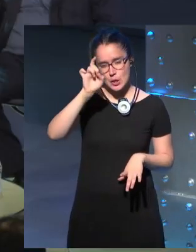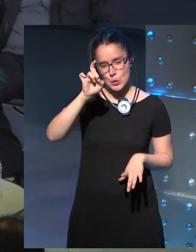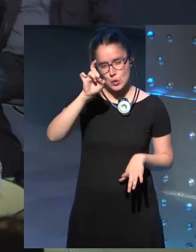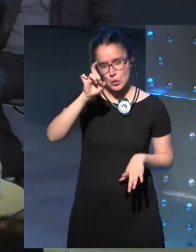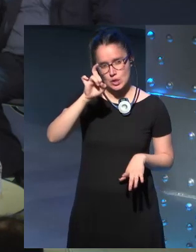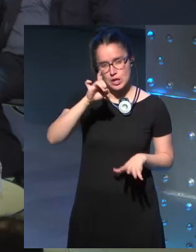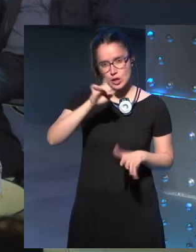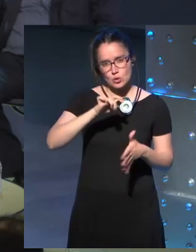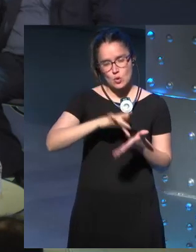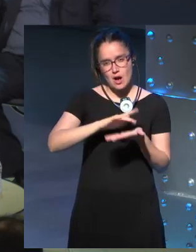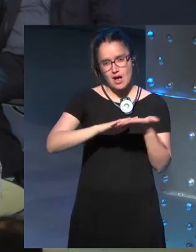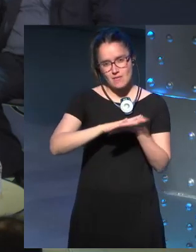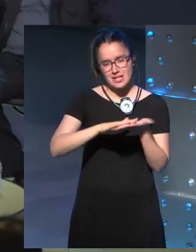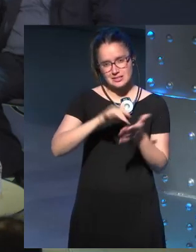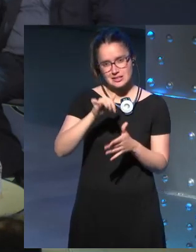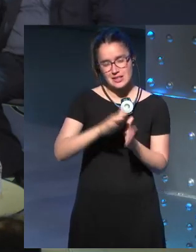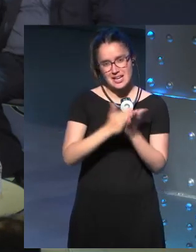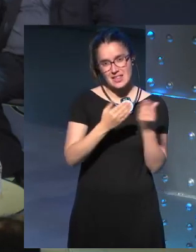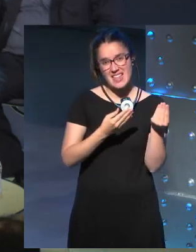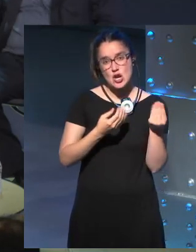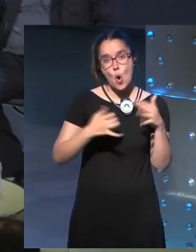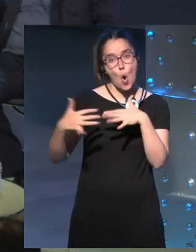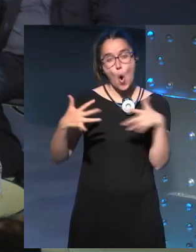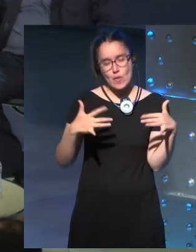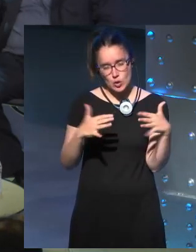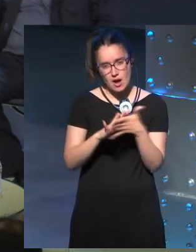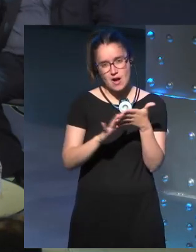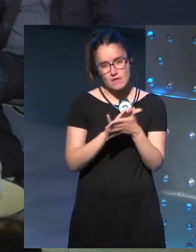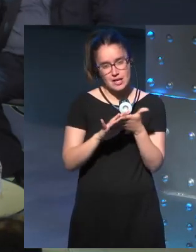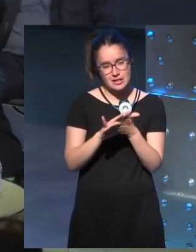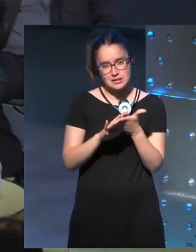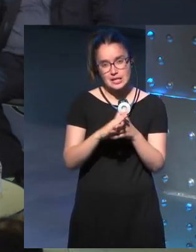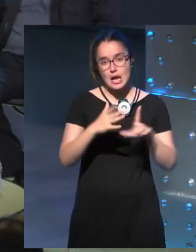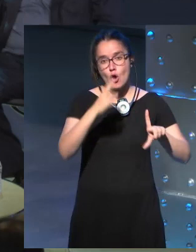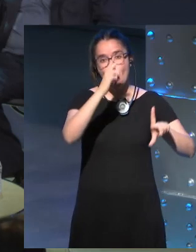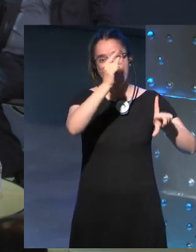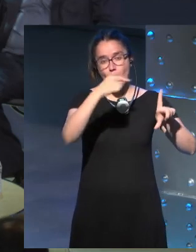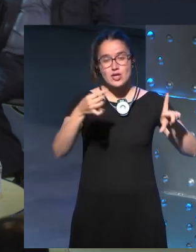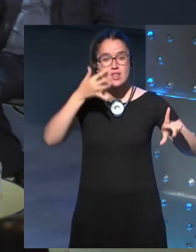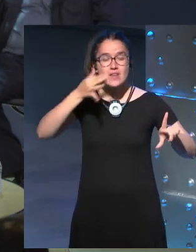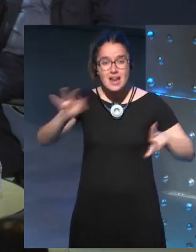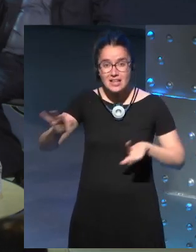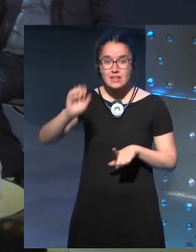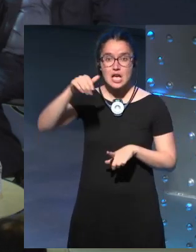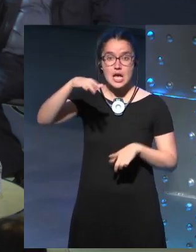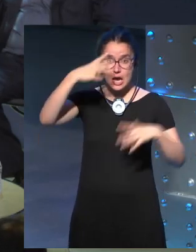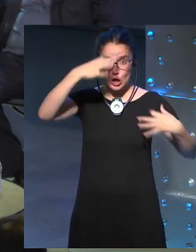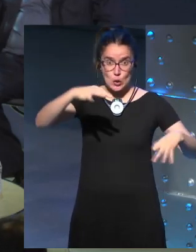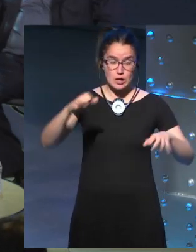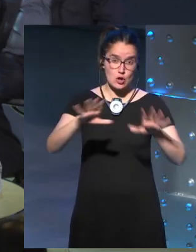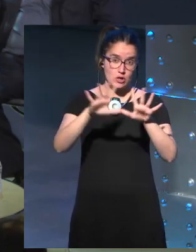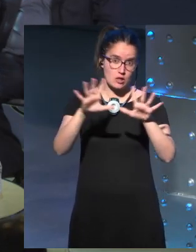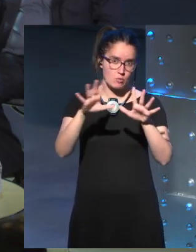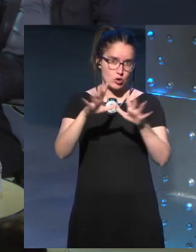if the coach Zidane, because you speak about the player Zidane, you speak about Velasquez,